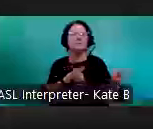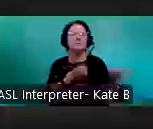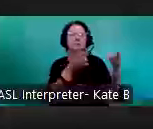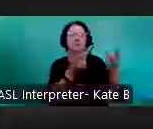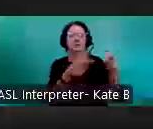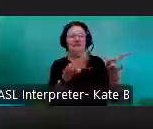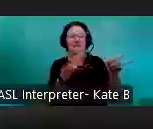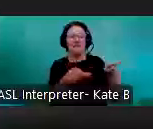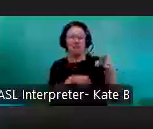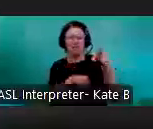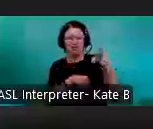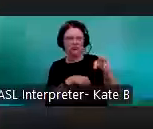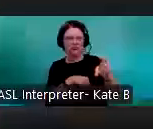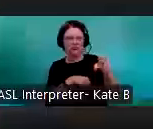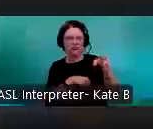can see